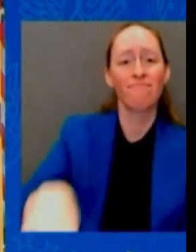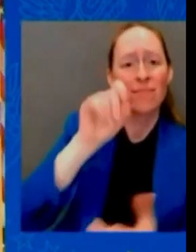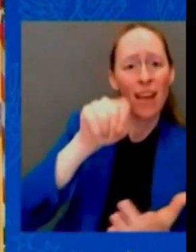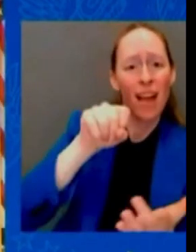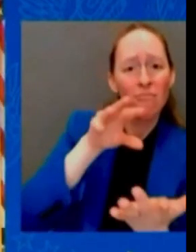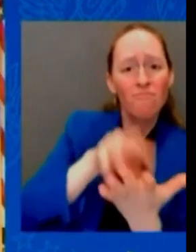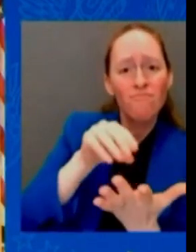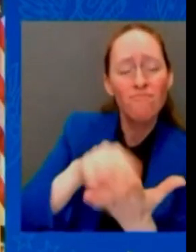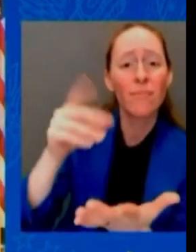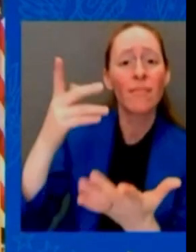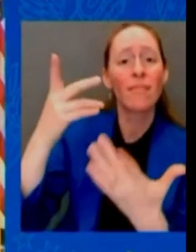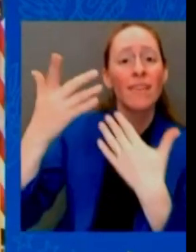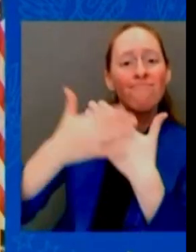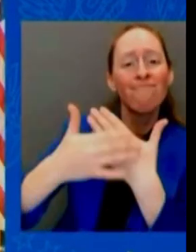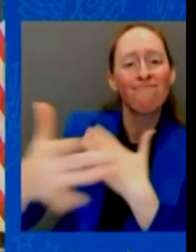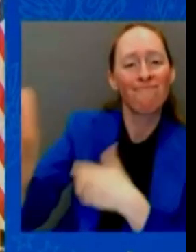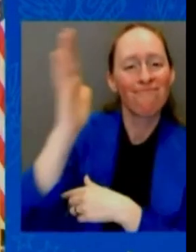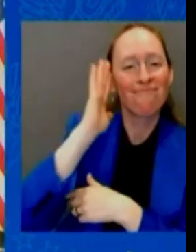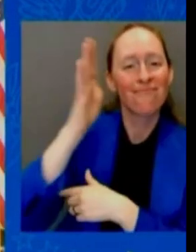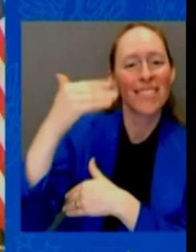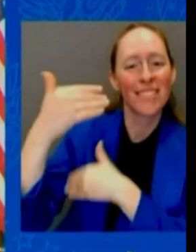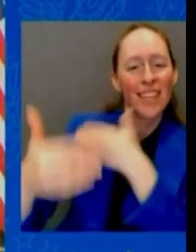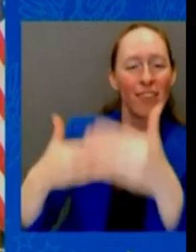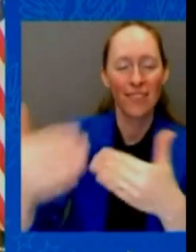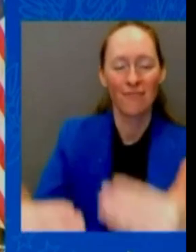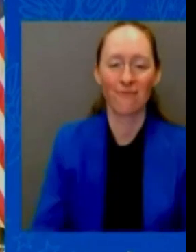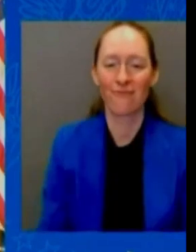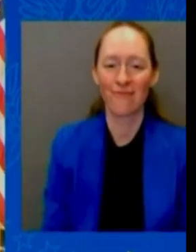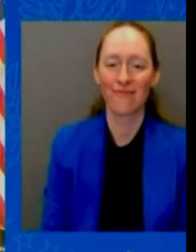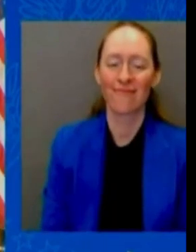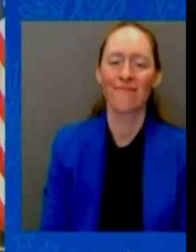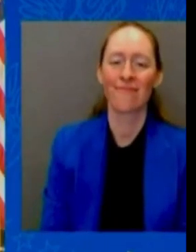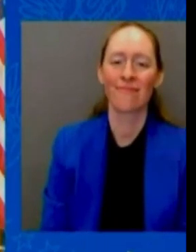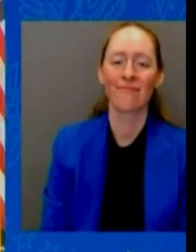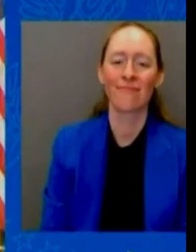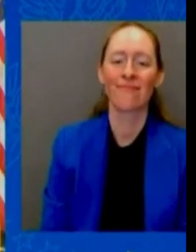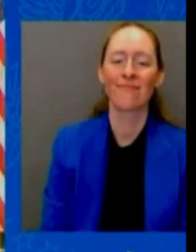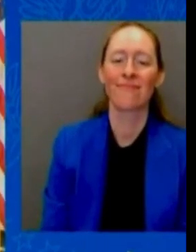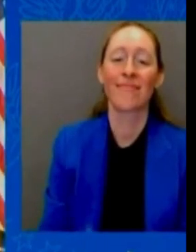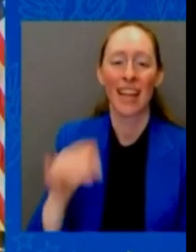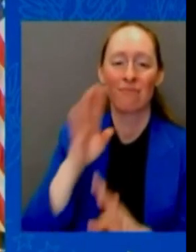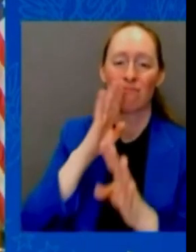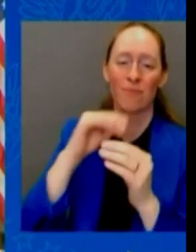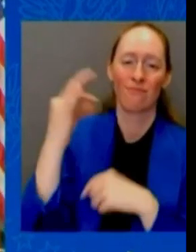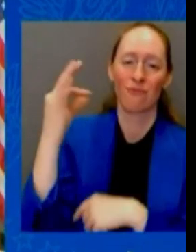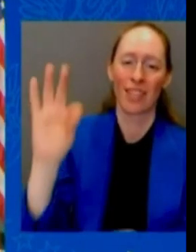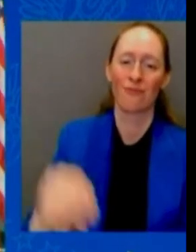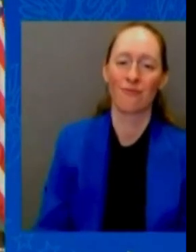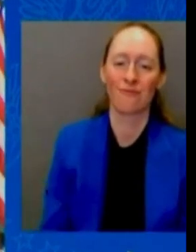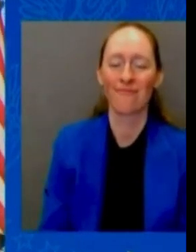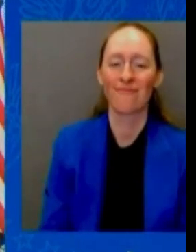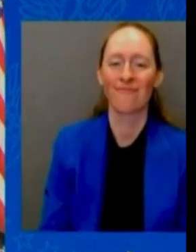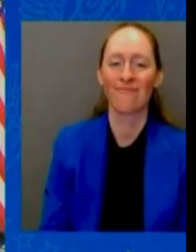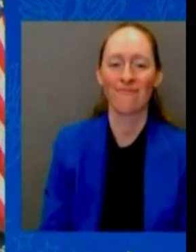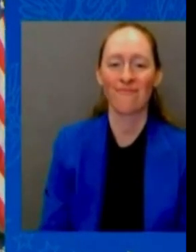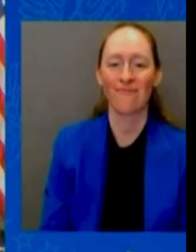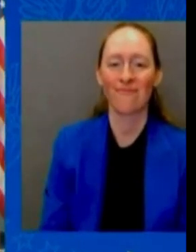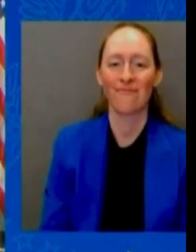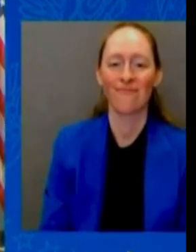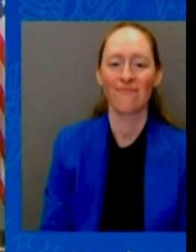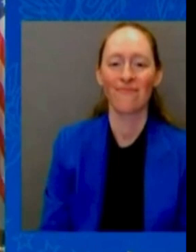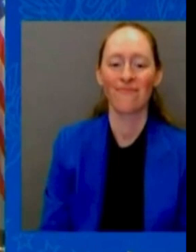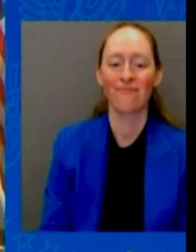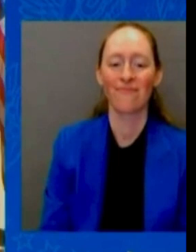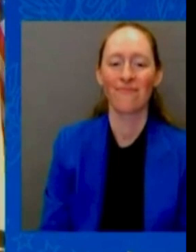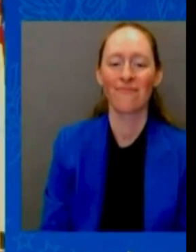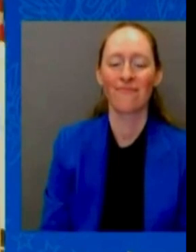et la reconnaissance qui seuls permettent d'éradiquer la haine. Together, we need to work to rebuild the unity of our